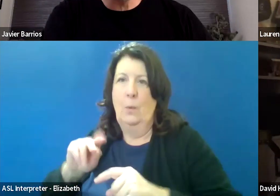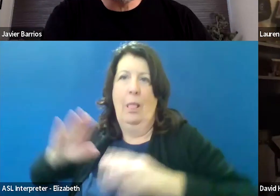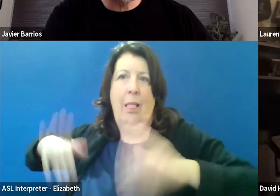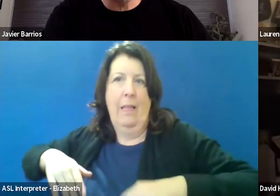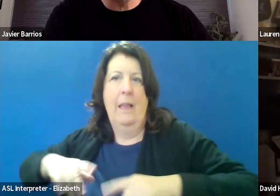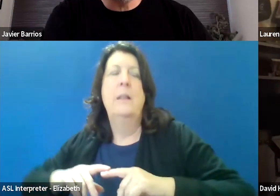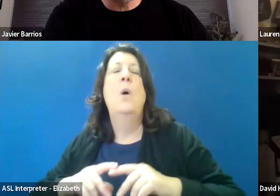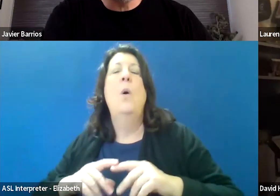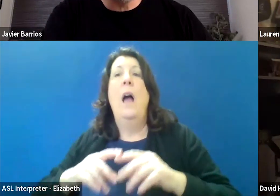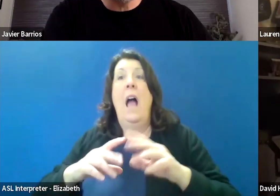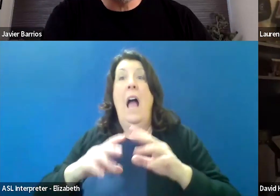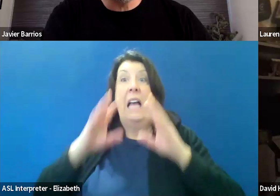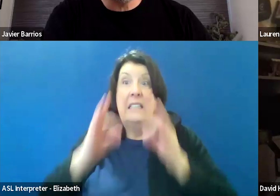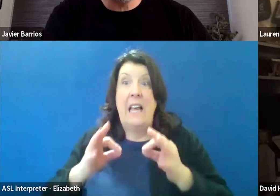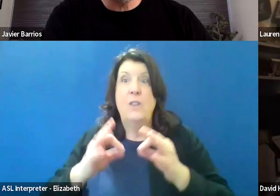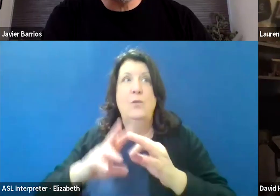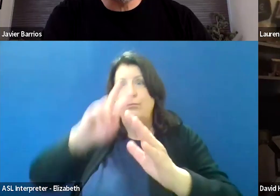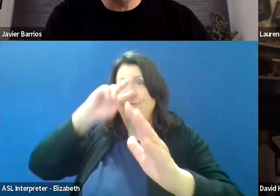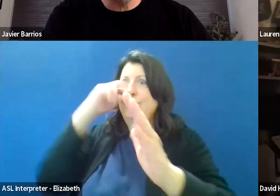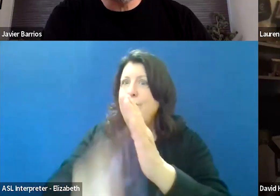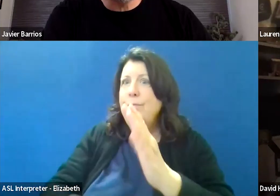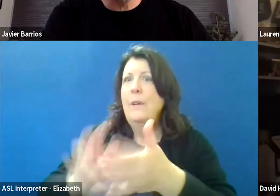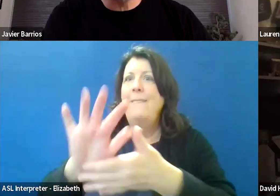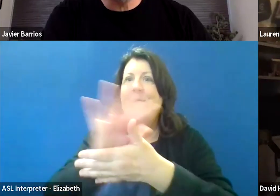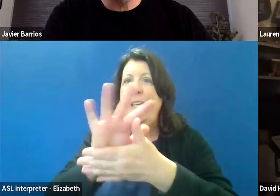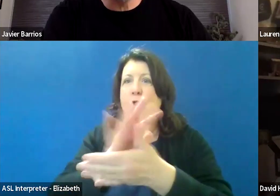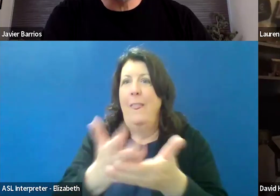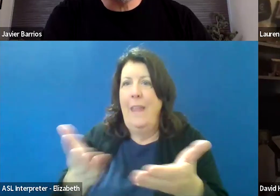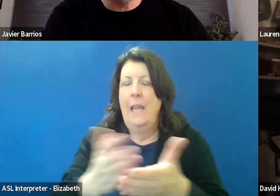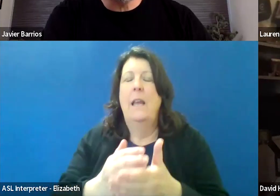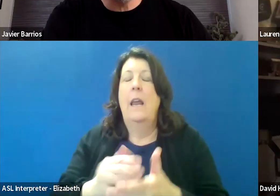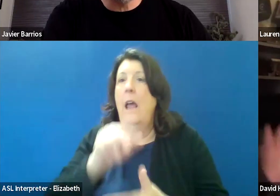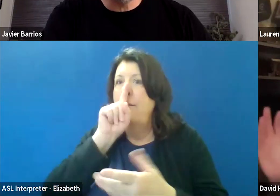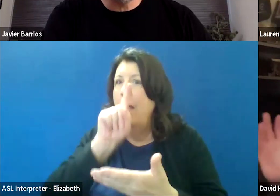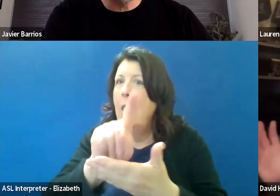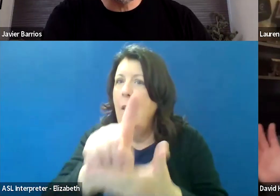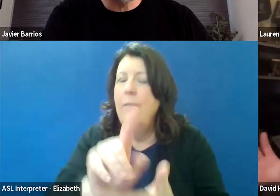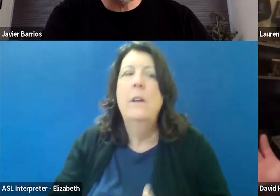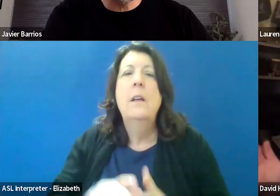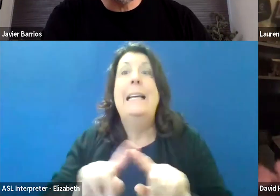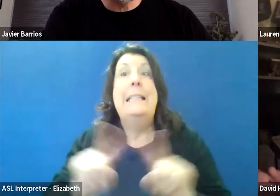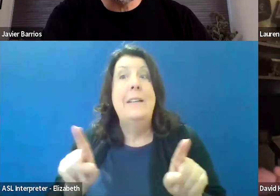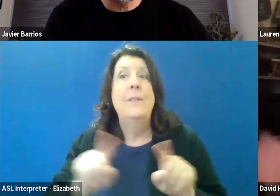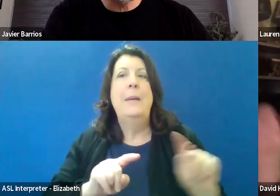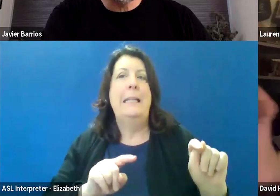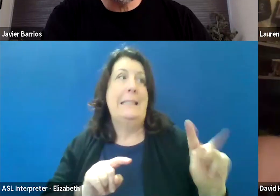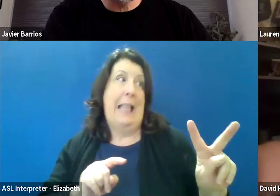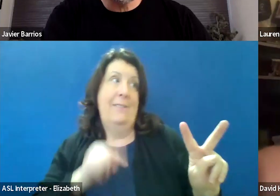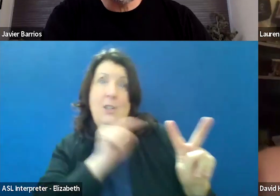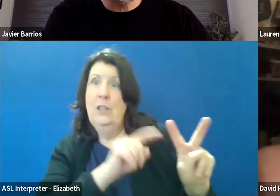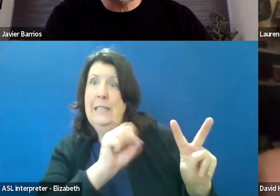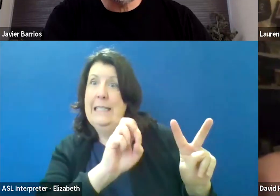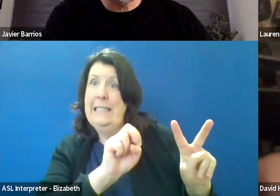the feature thing and fell in love with it. I mean, it's different in that a television series, in my opinion, basically is,